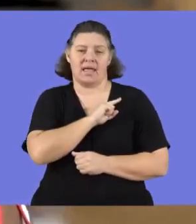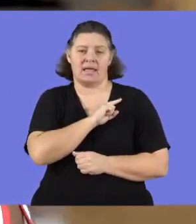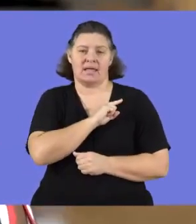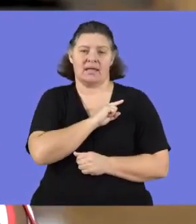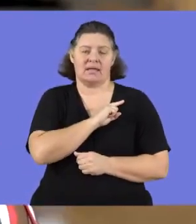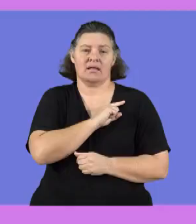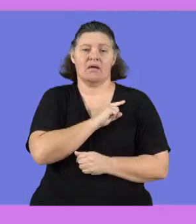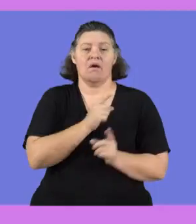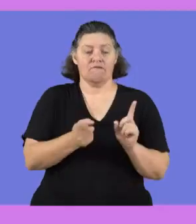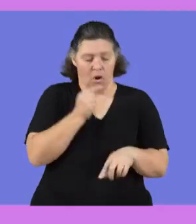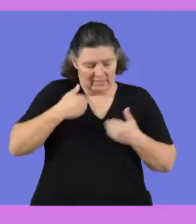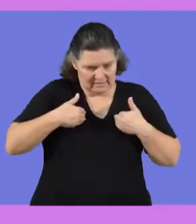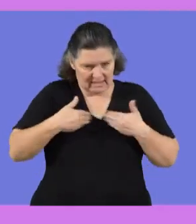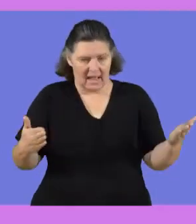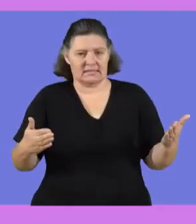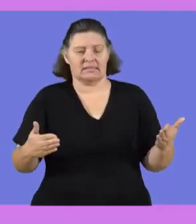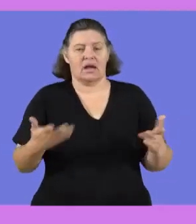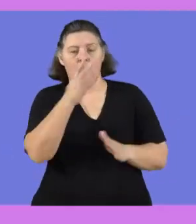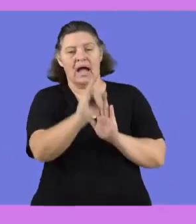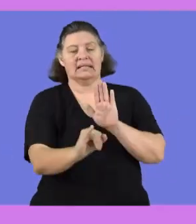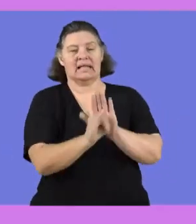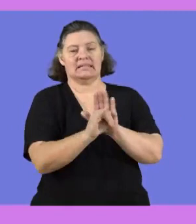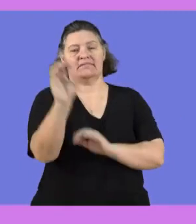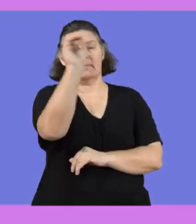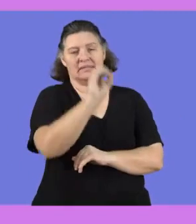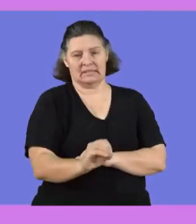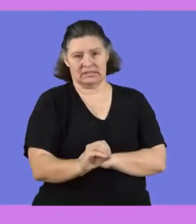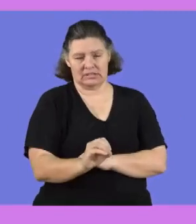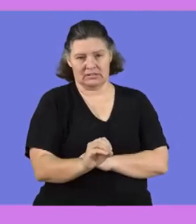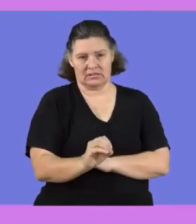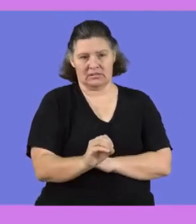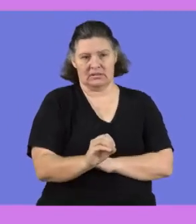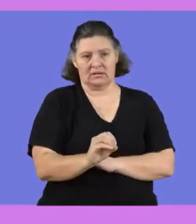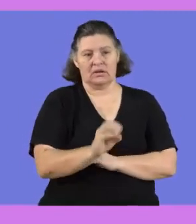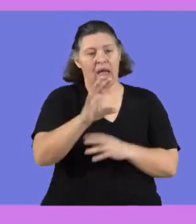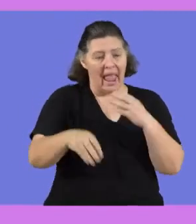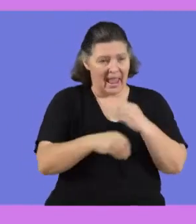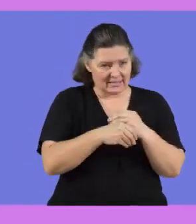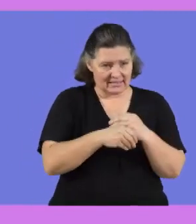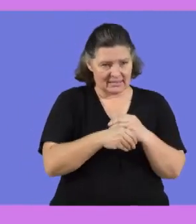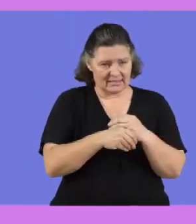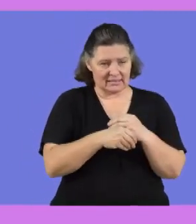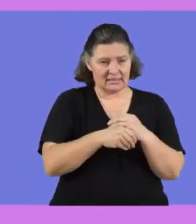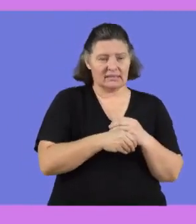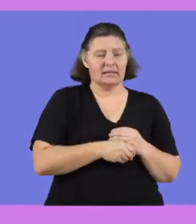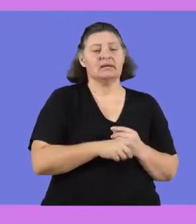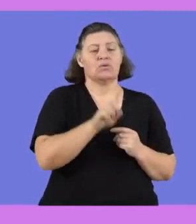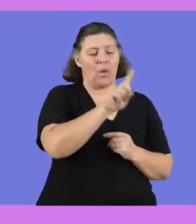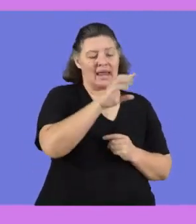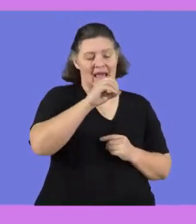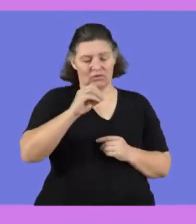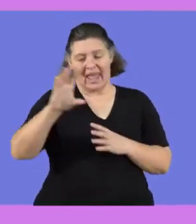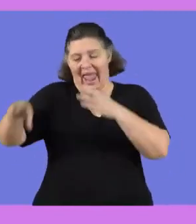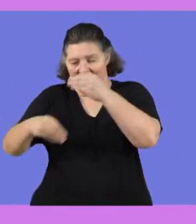say therefore, you must from the onset identify the percentage to be added, and then you add it